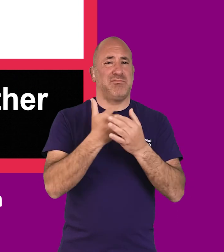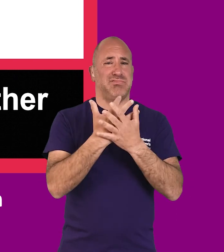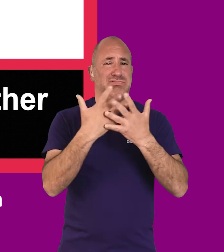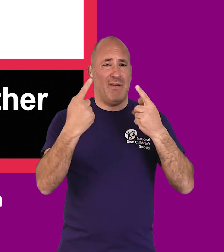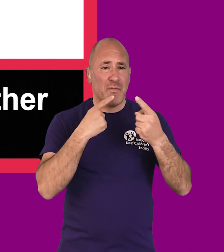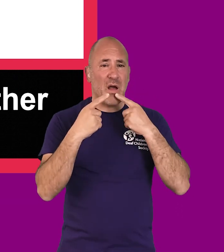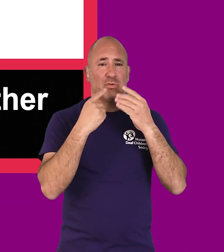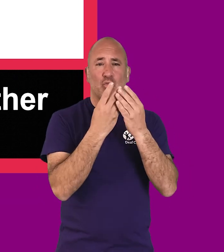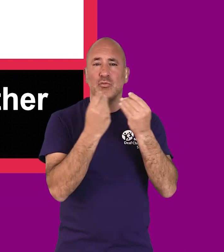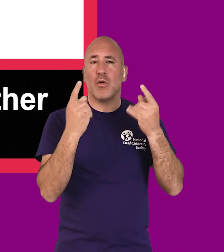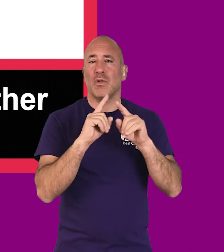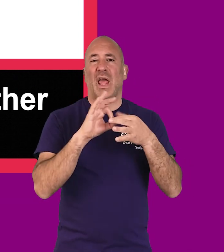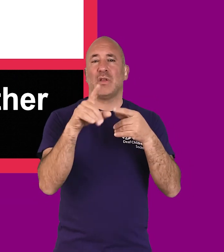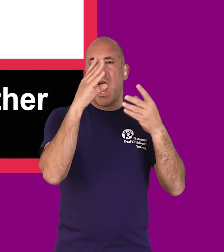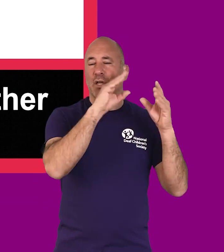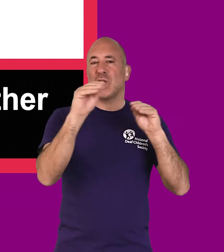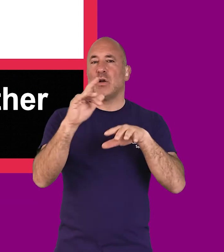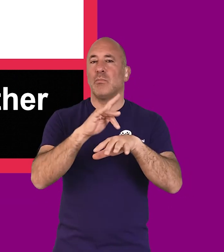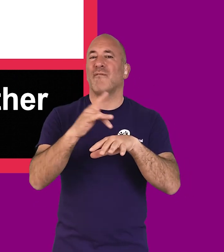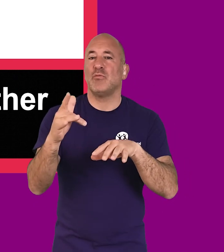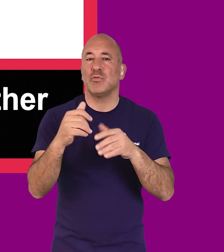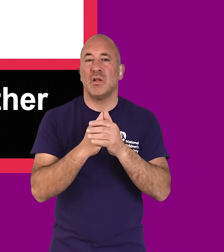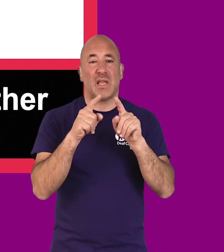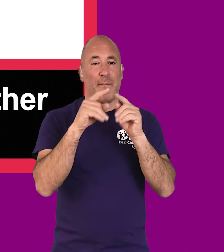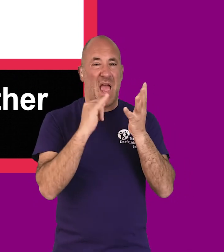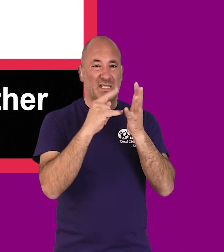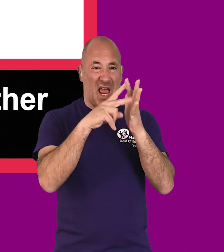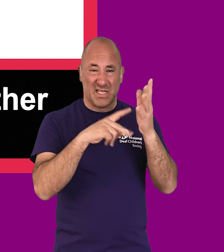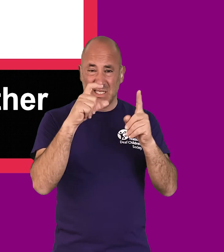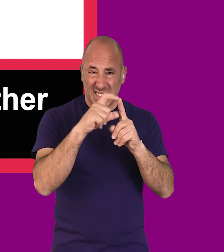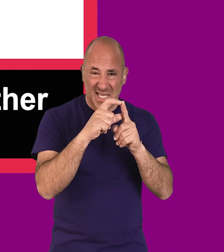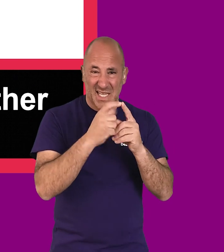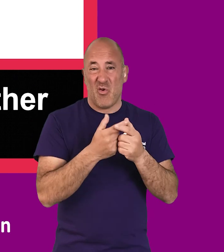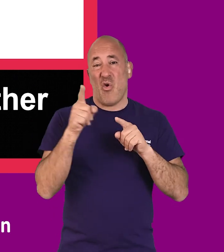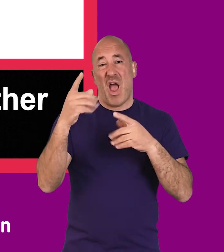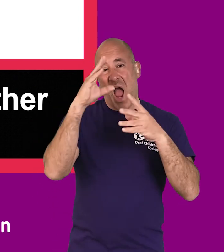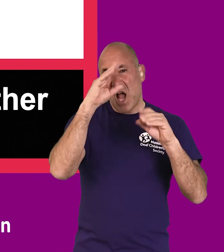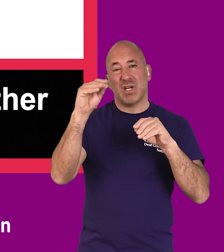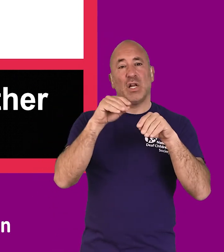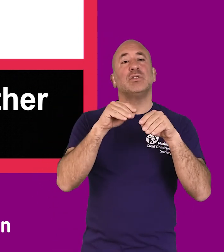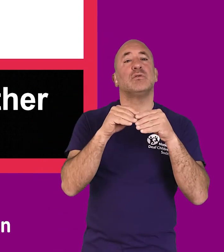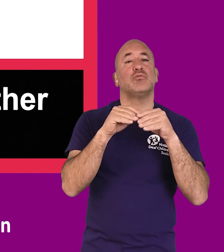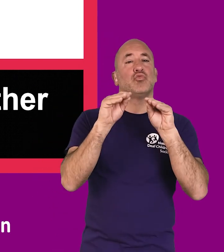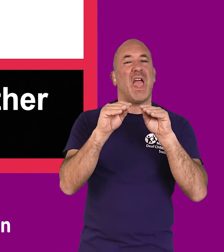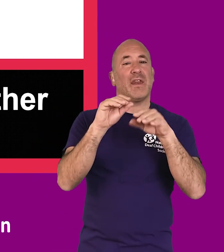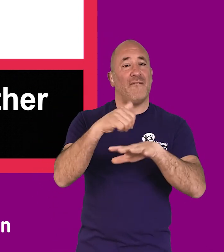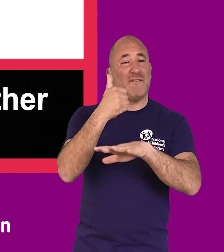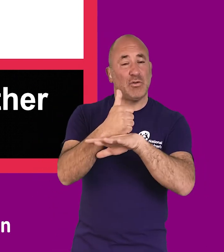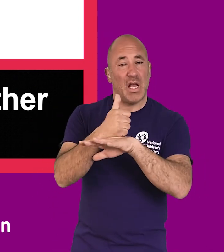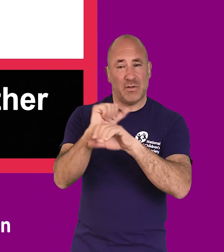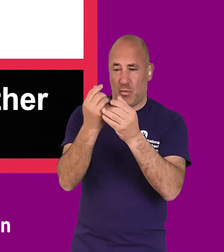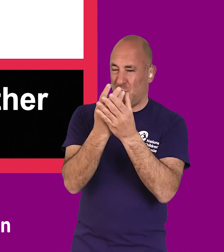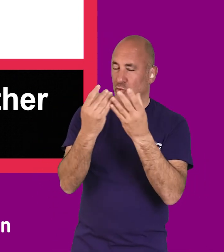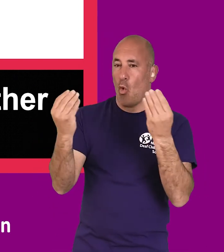of information resources for education professionals at the National Deaf Children's Society, and with SEND more generally,